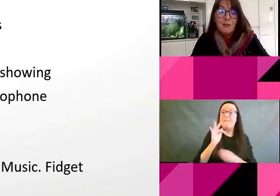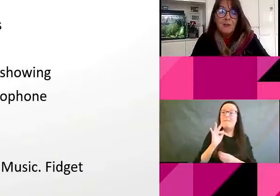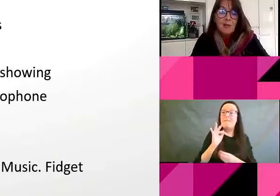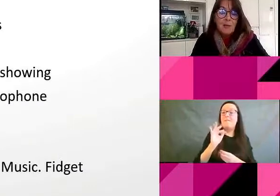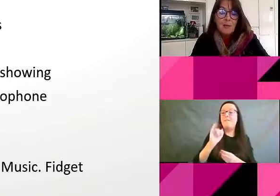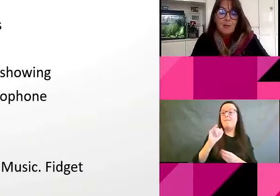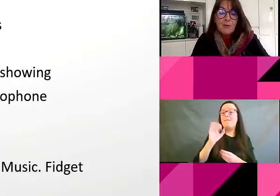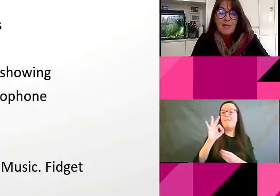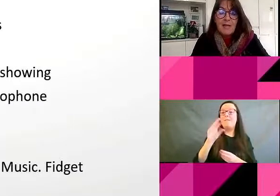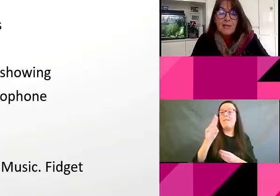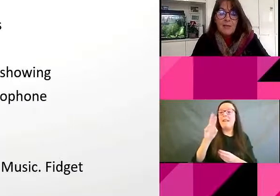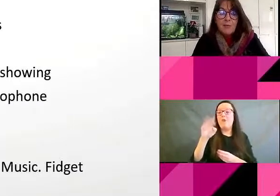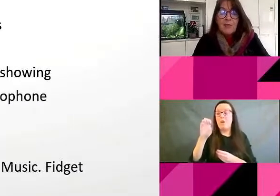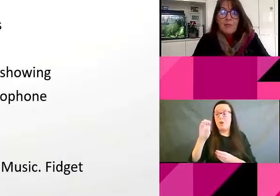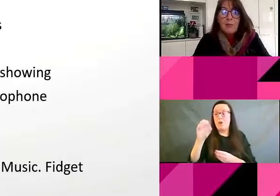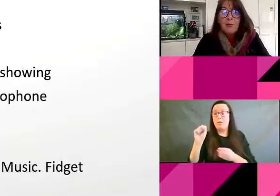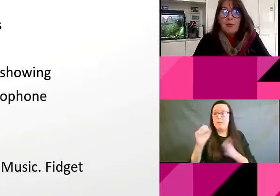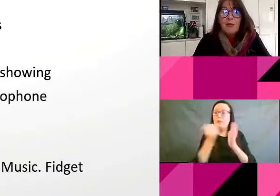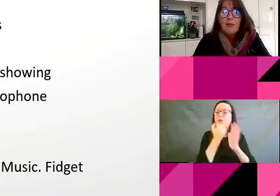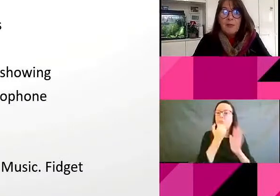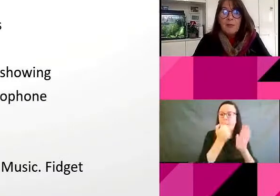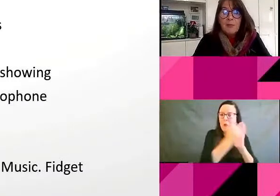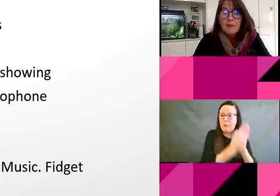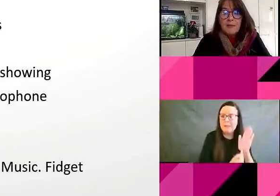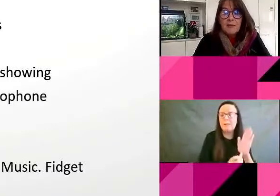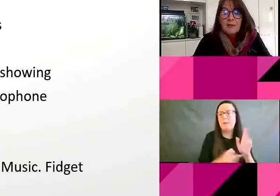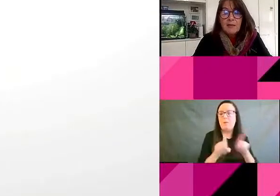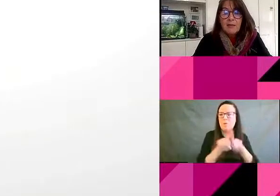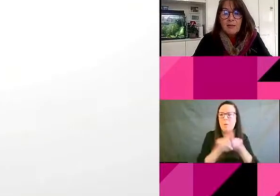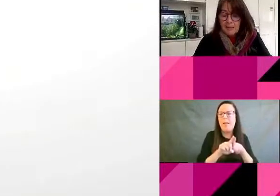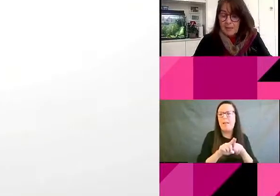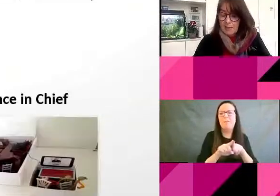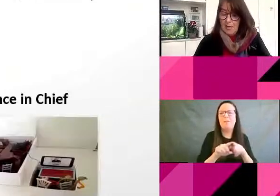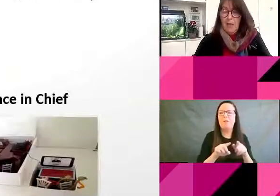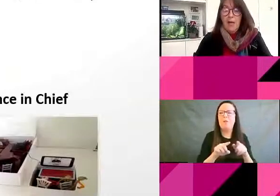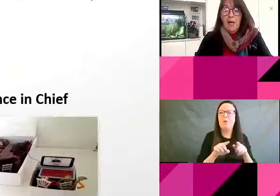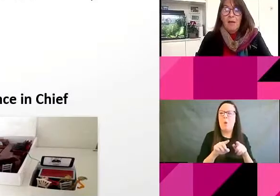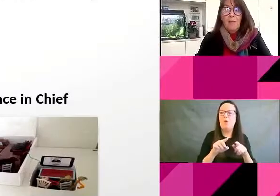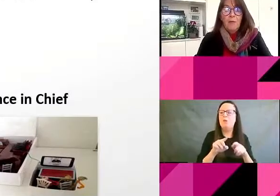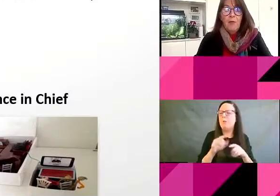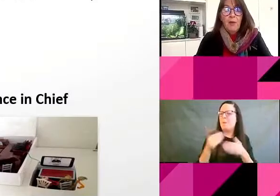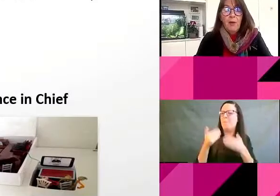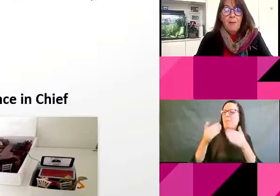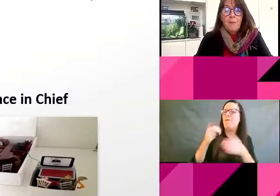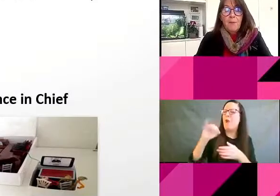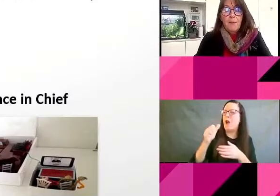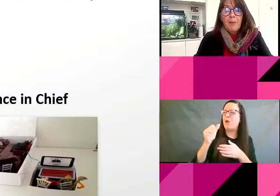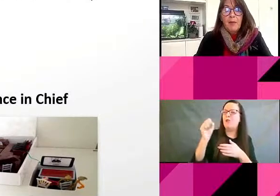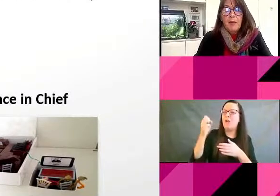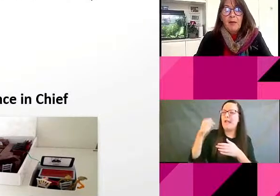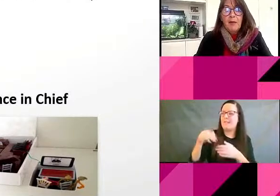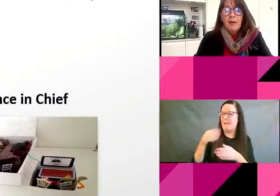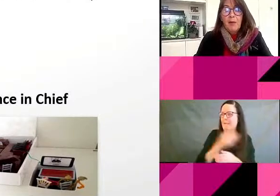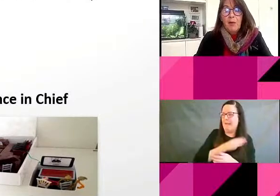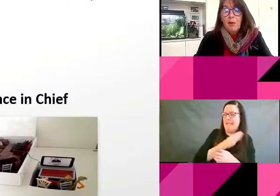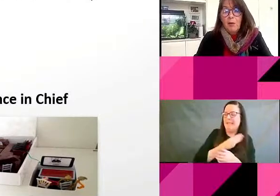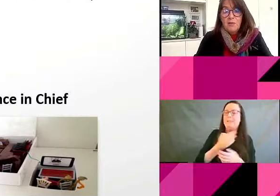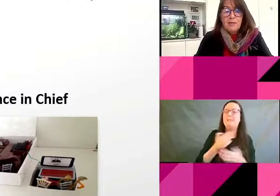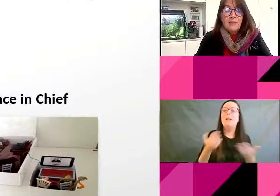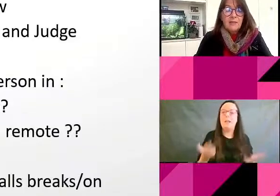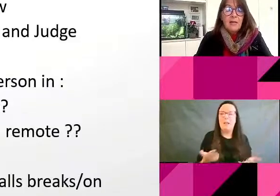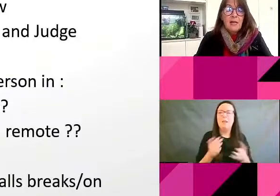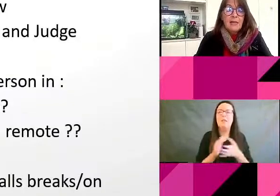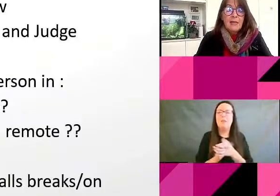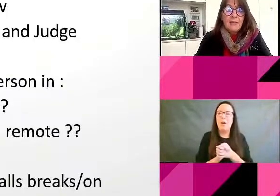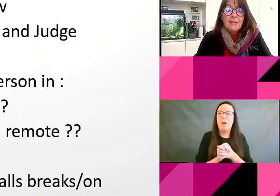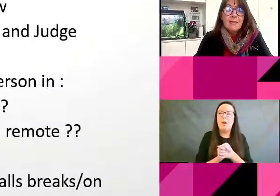show you some examples. So if we'll skip through these, please, Jason, and go on